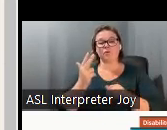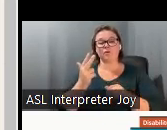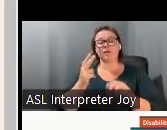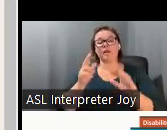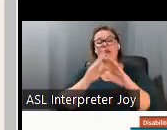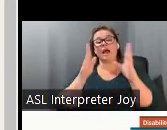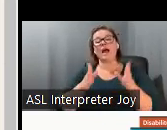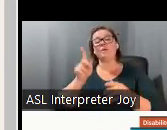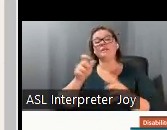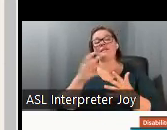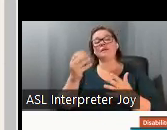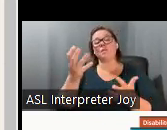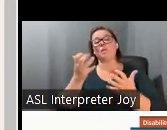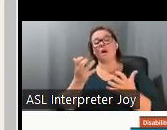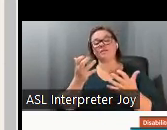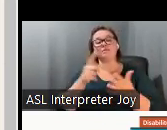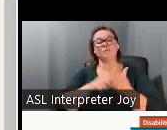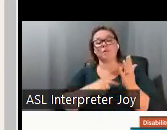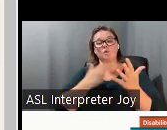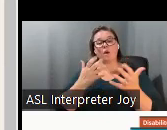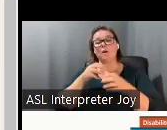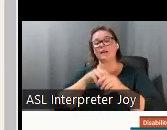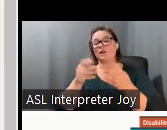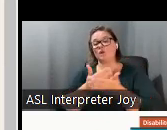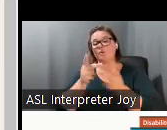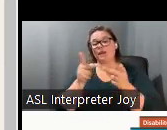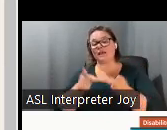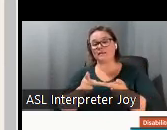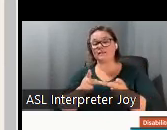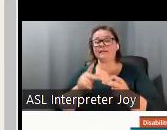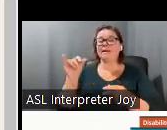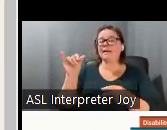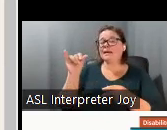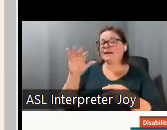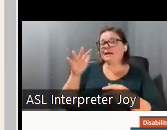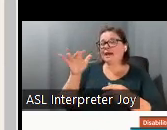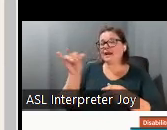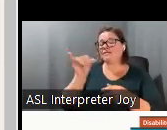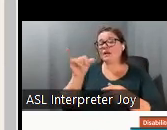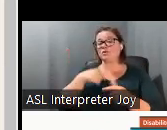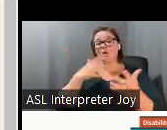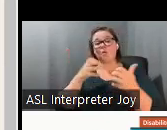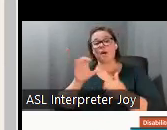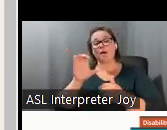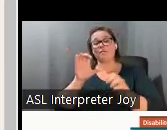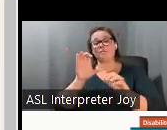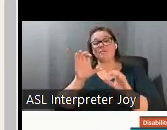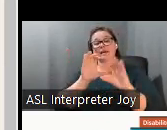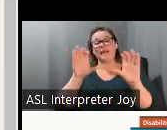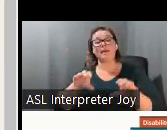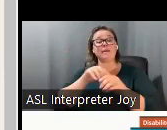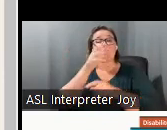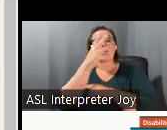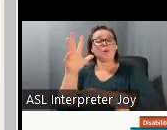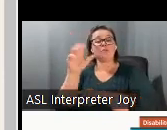and wants. What do I want in a new place? So kind of like, do I want the cabin in the woods or the apartment in the